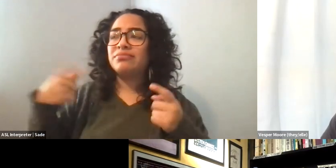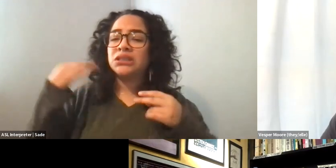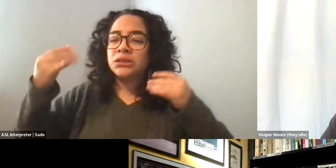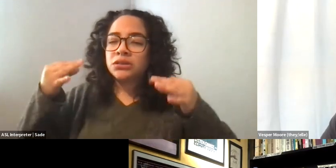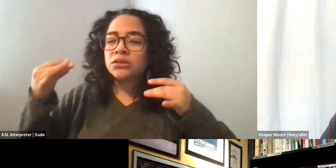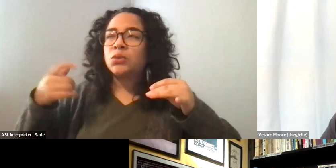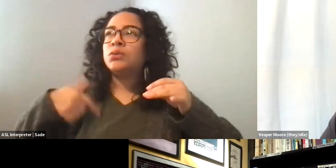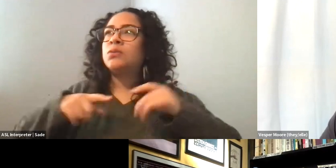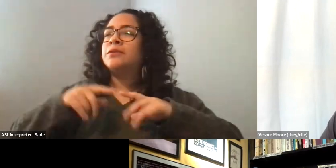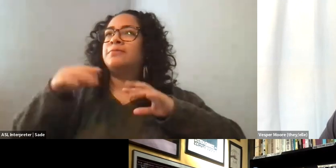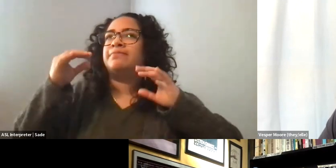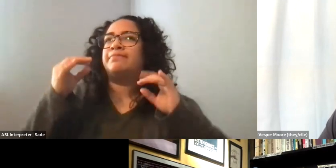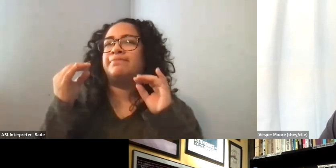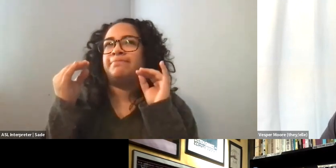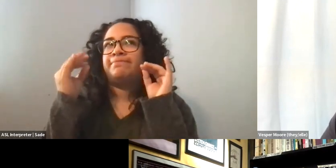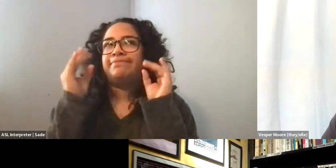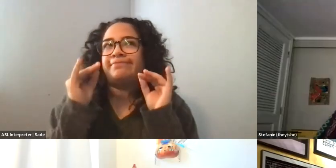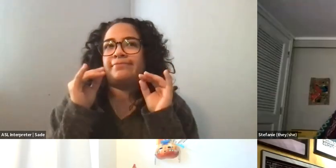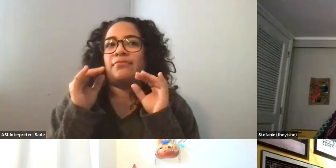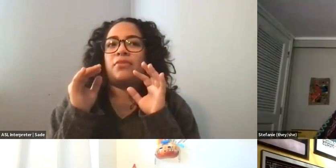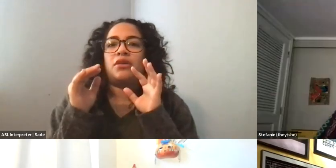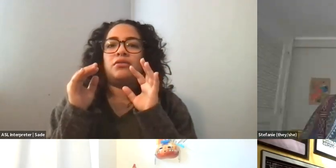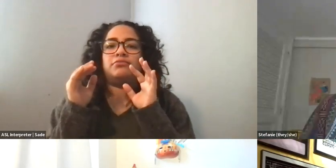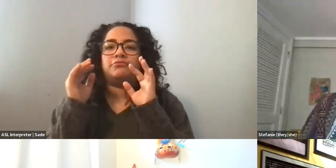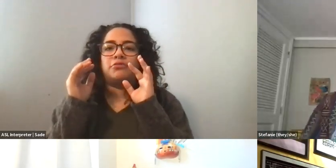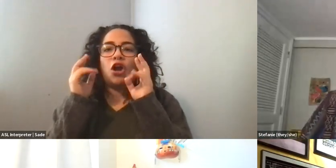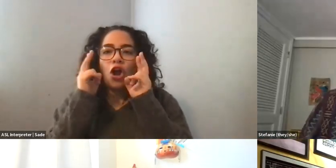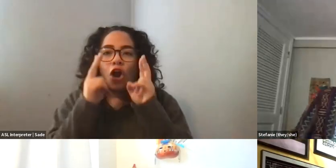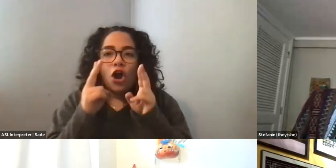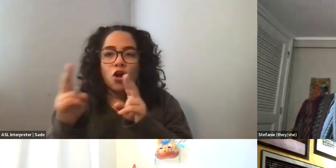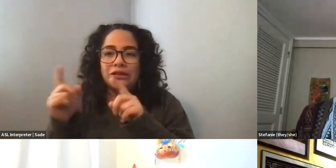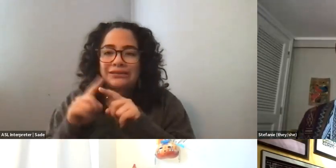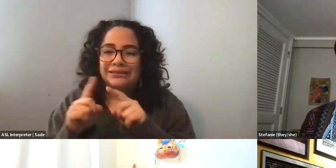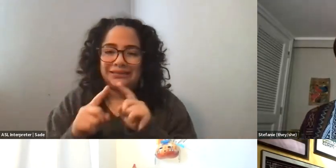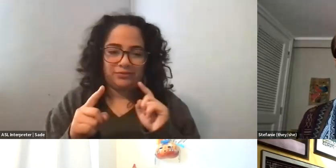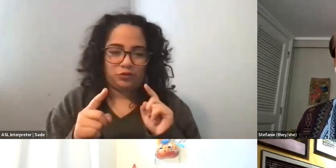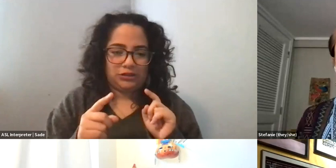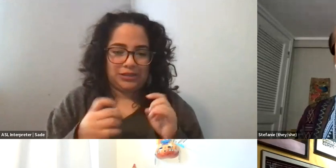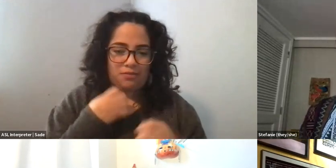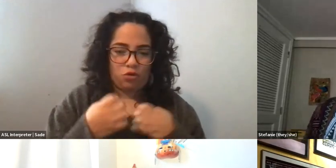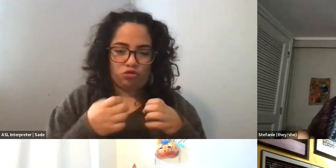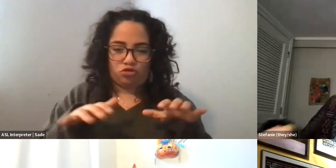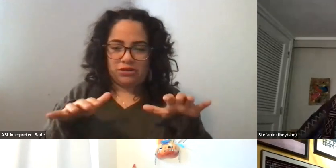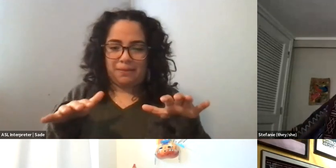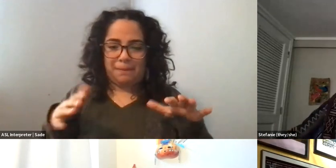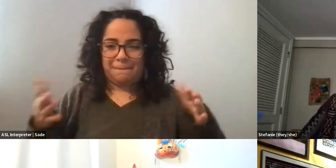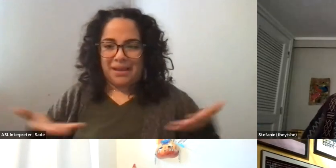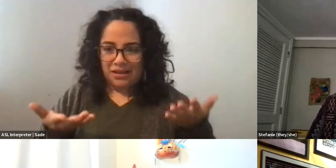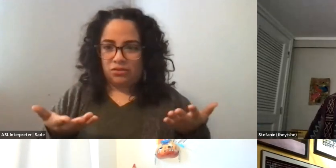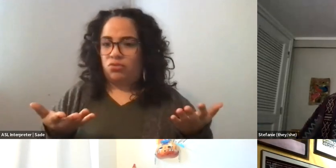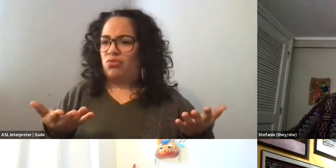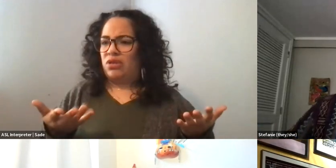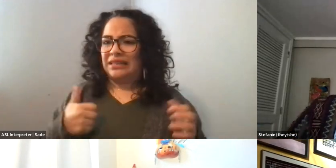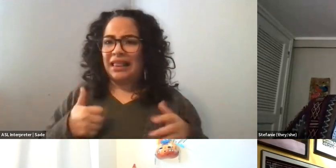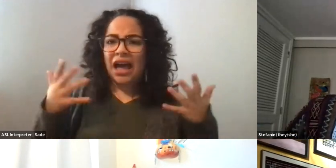talk about flowing through and honoring different states of emotion and being, right? Like there's so much there.